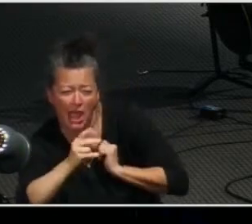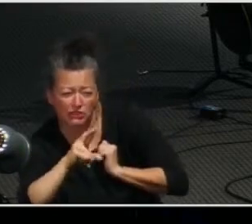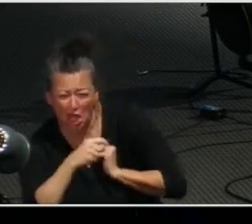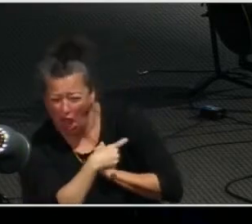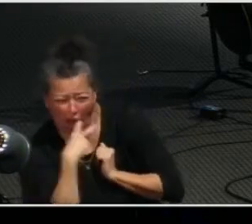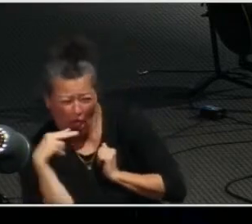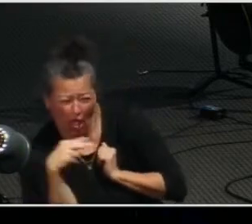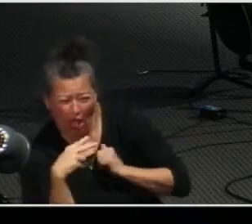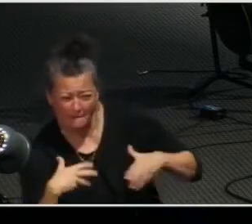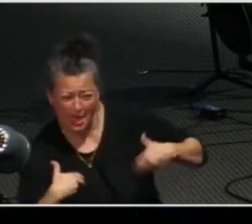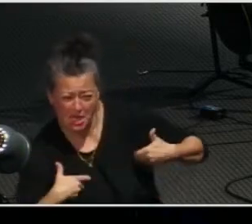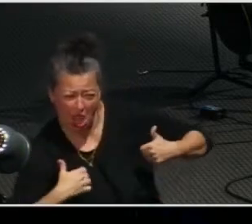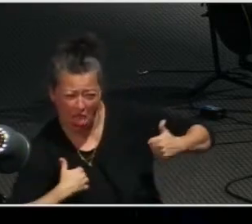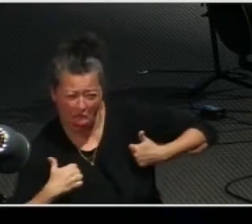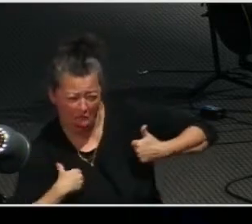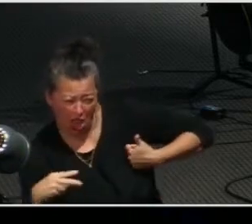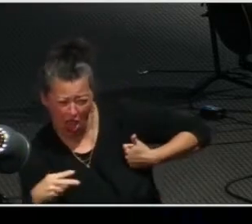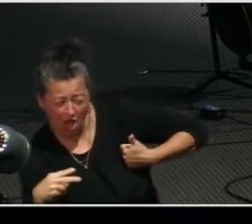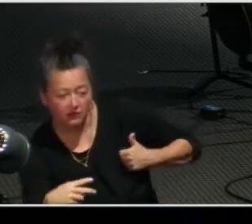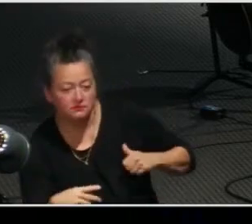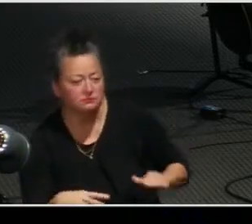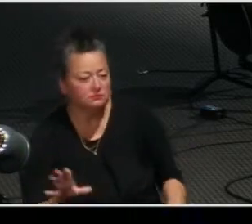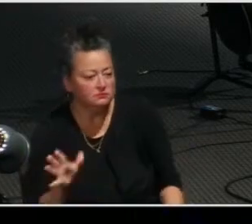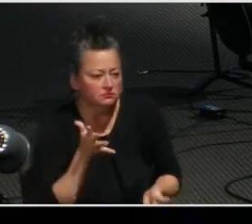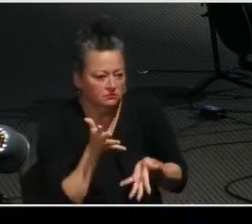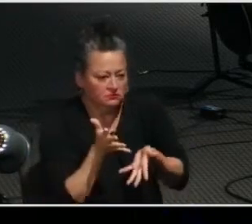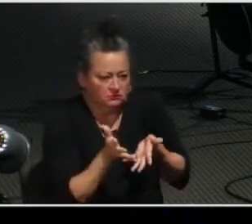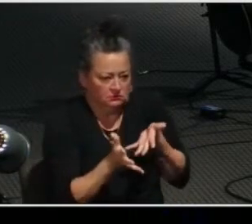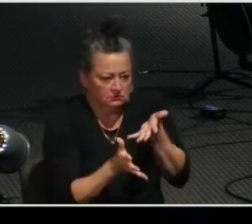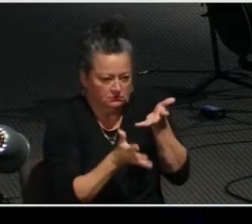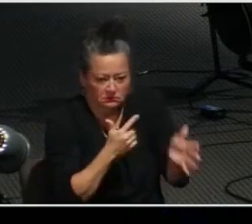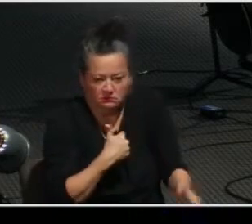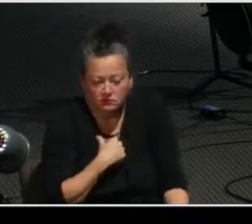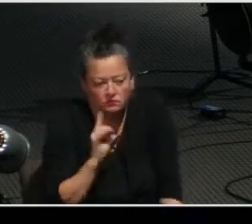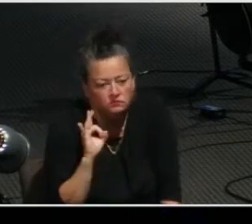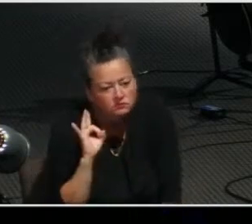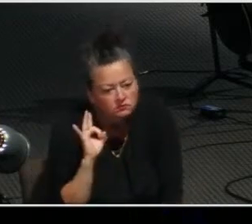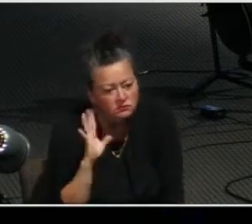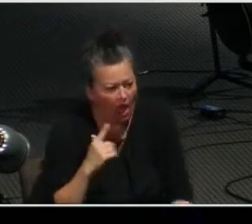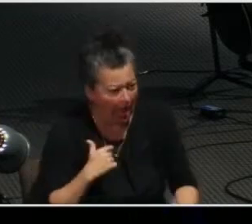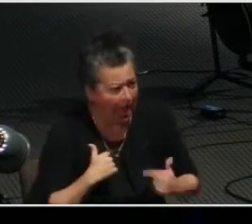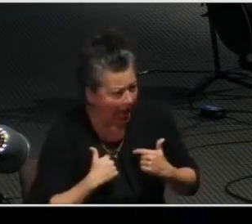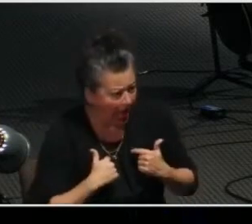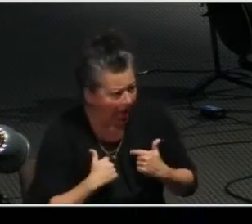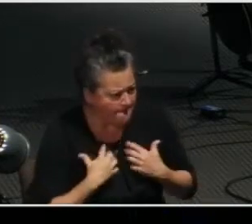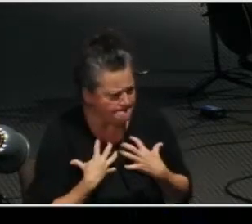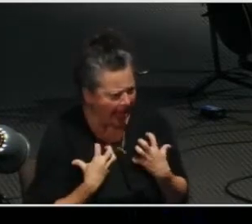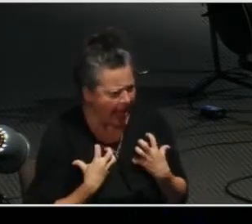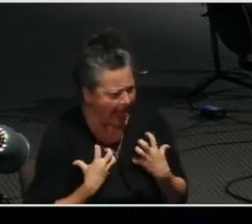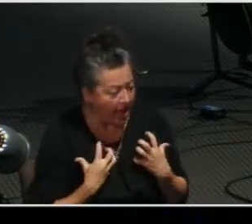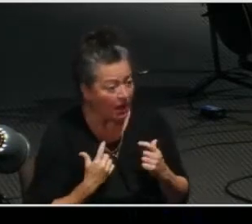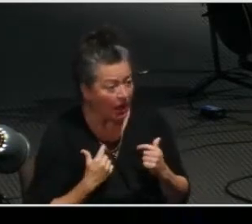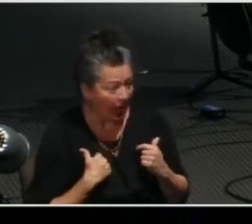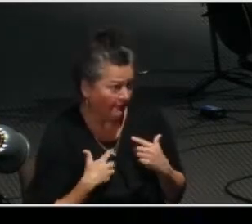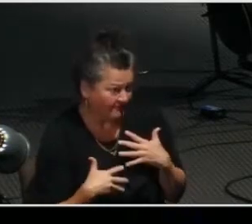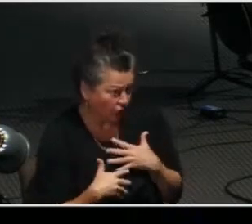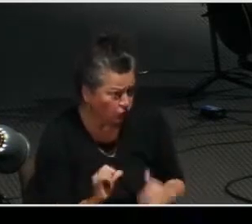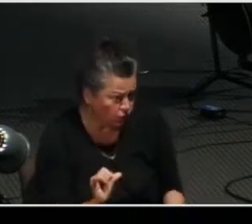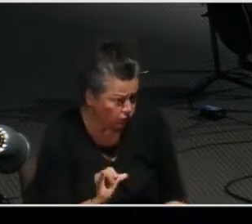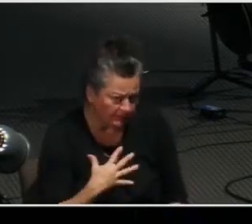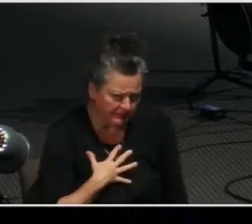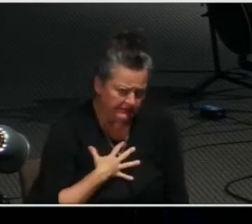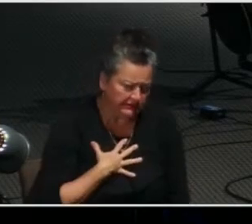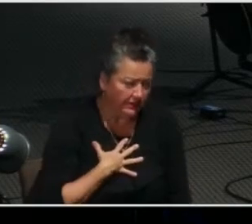How humiliating. I was mad. I was fearful, but I wanted the worst to happen to